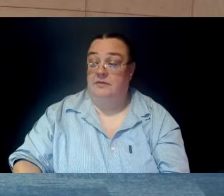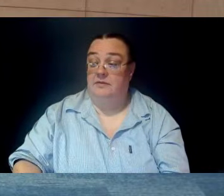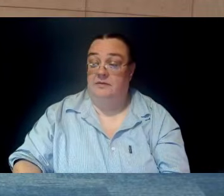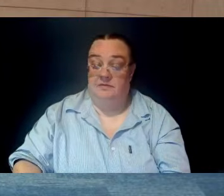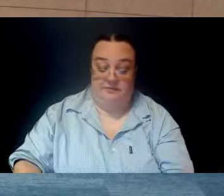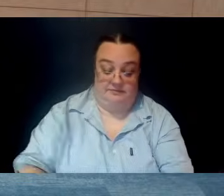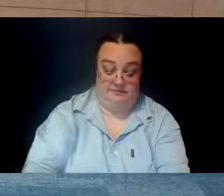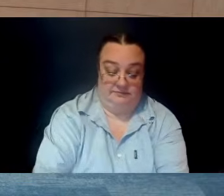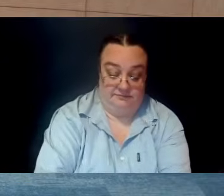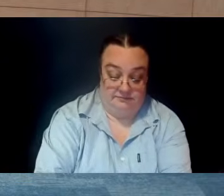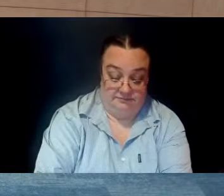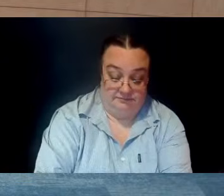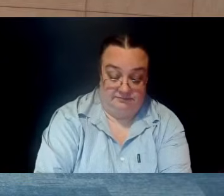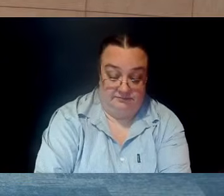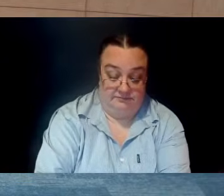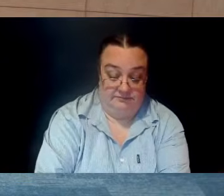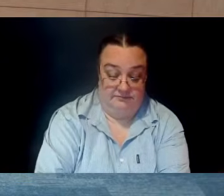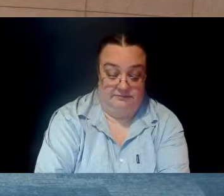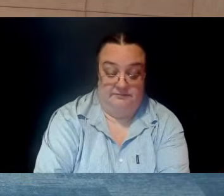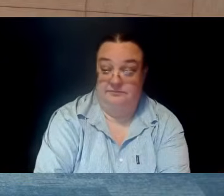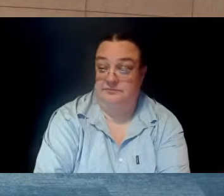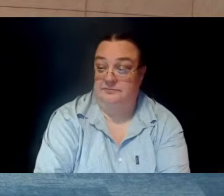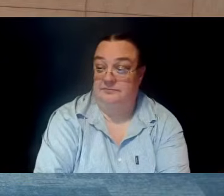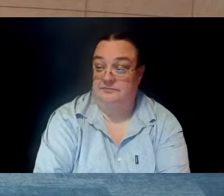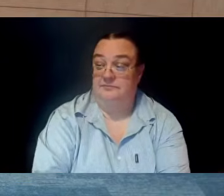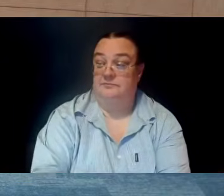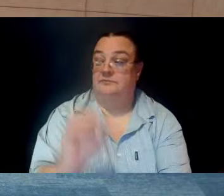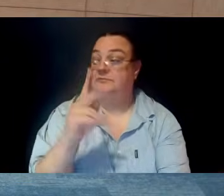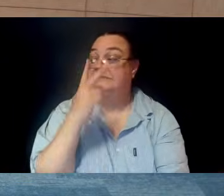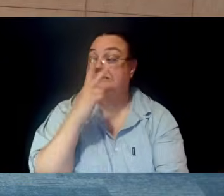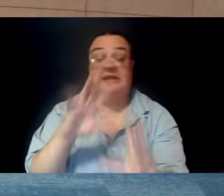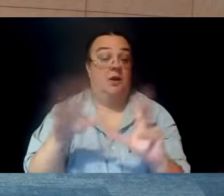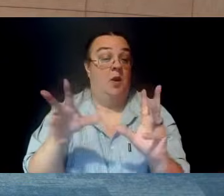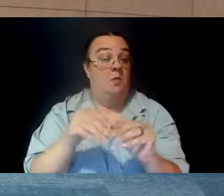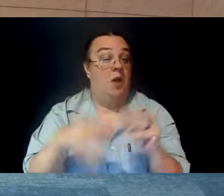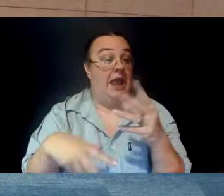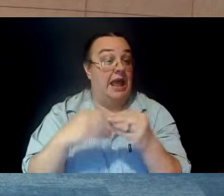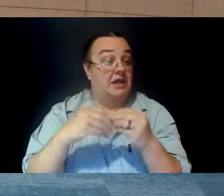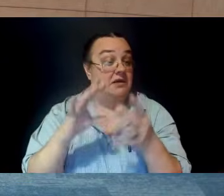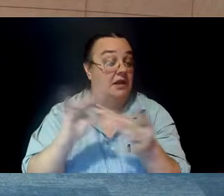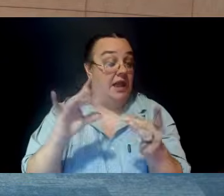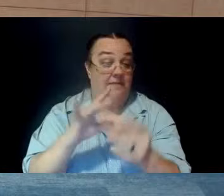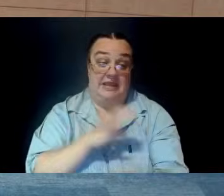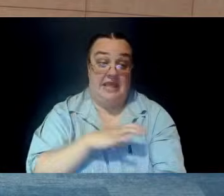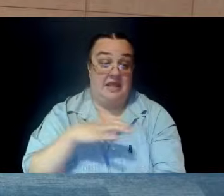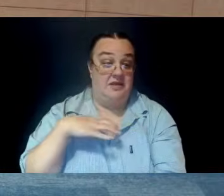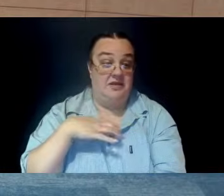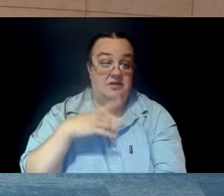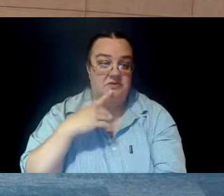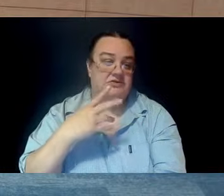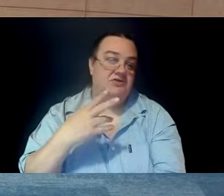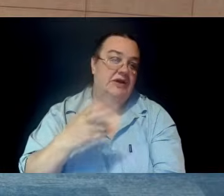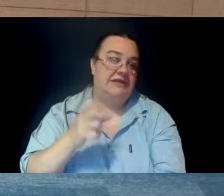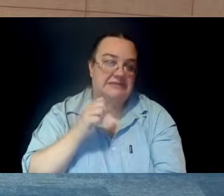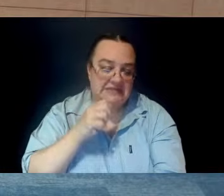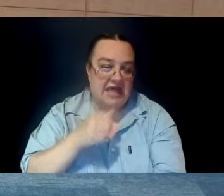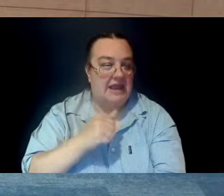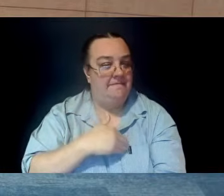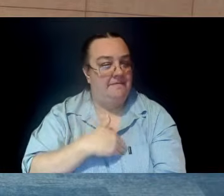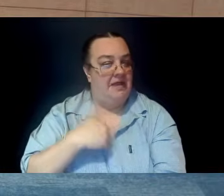All right, seeing no further public comments, council, well, he's not a member of the public.